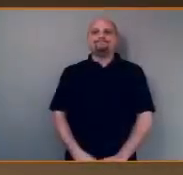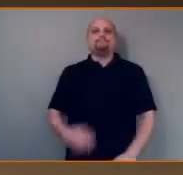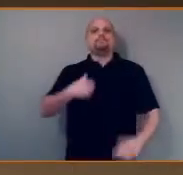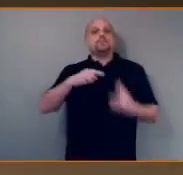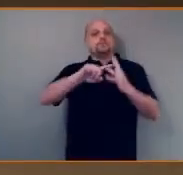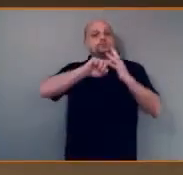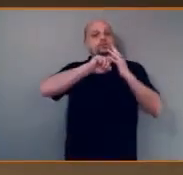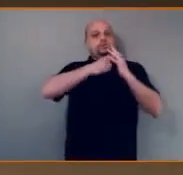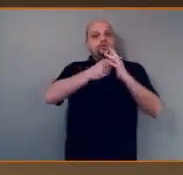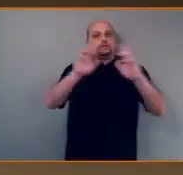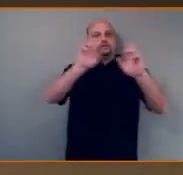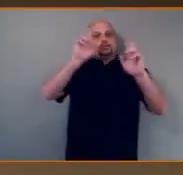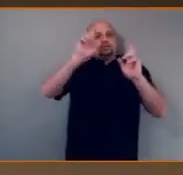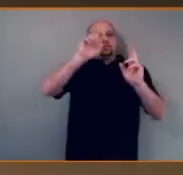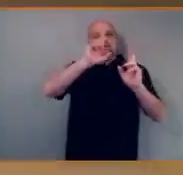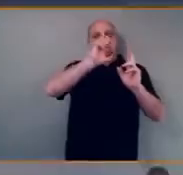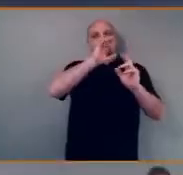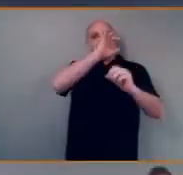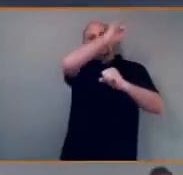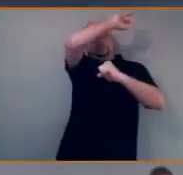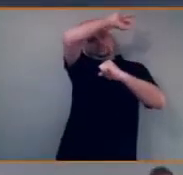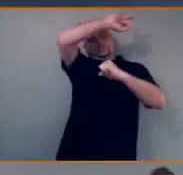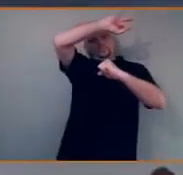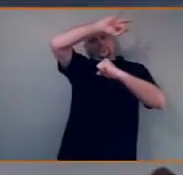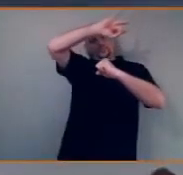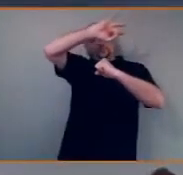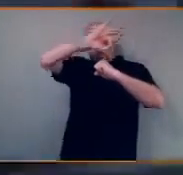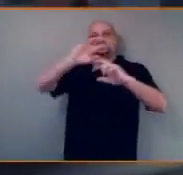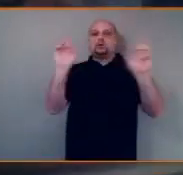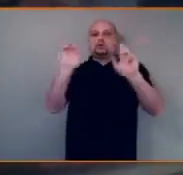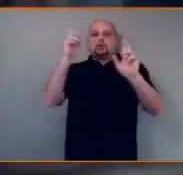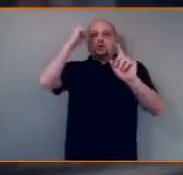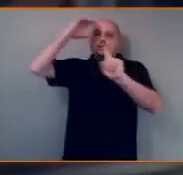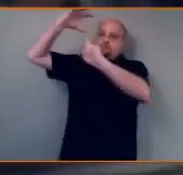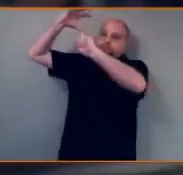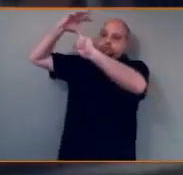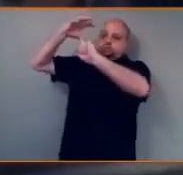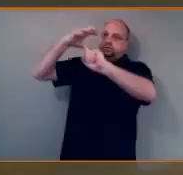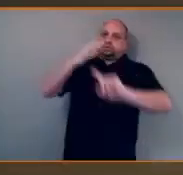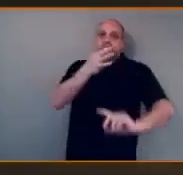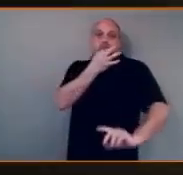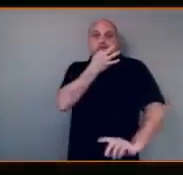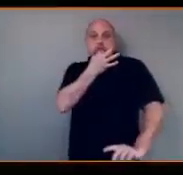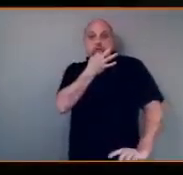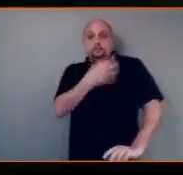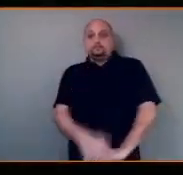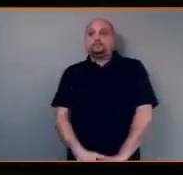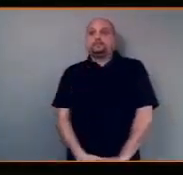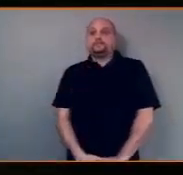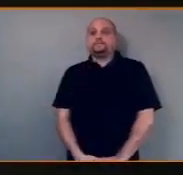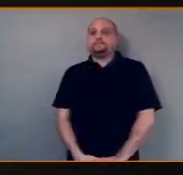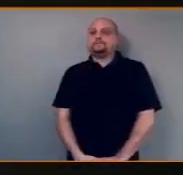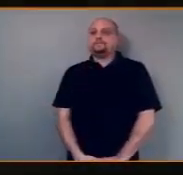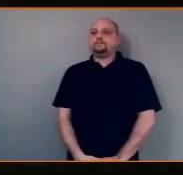starting the straighten up and fly right maneuver in preparation for parachute deploy.